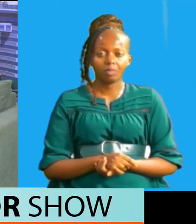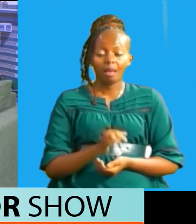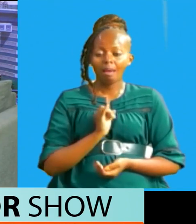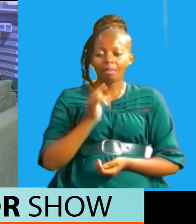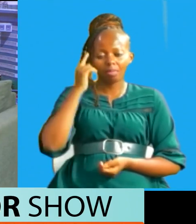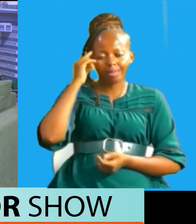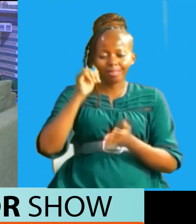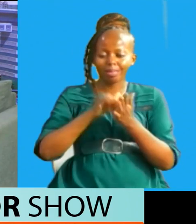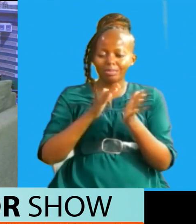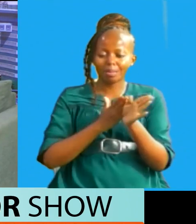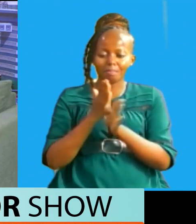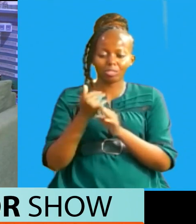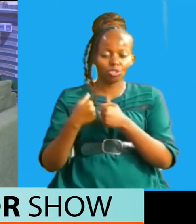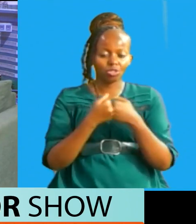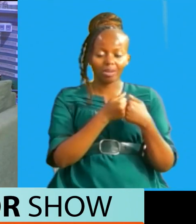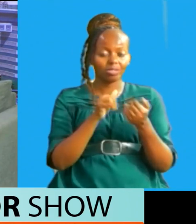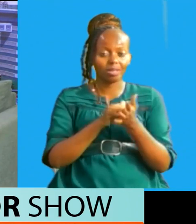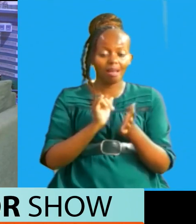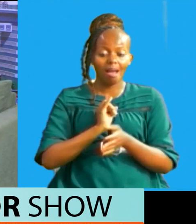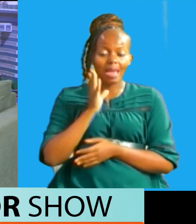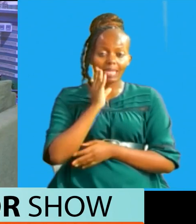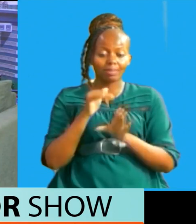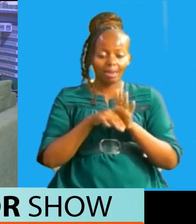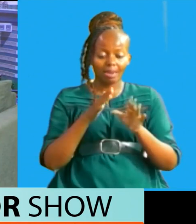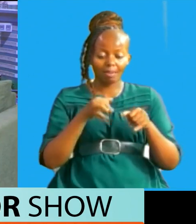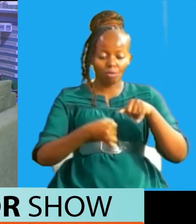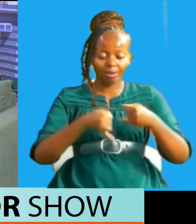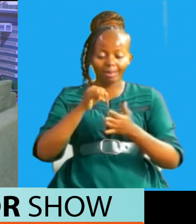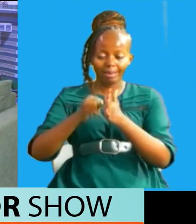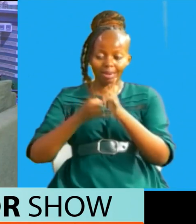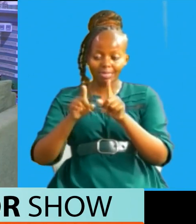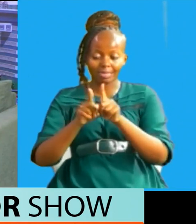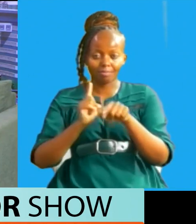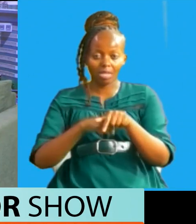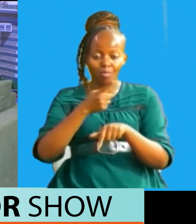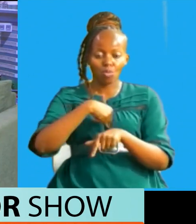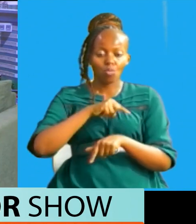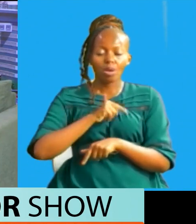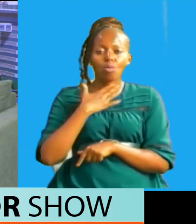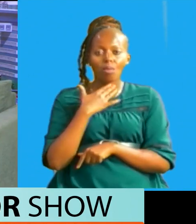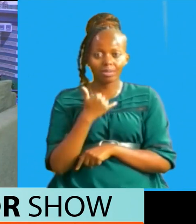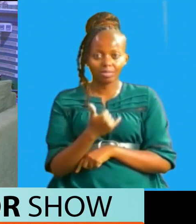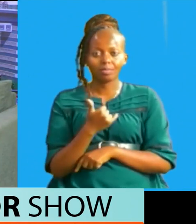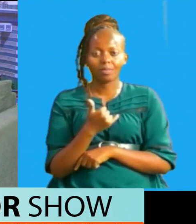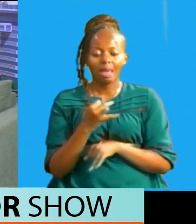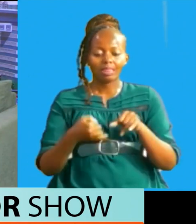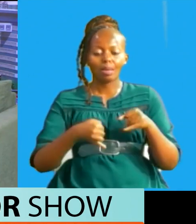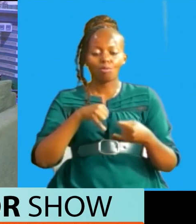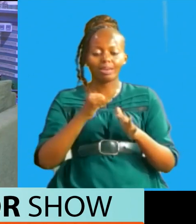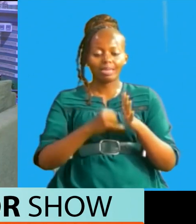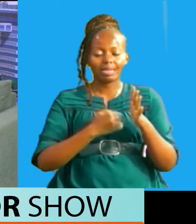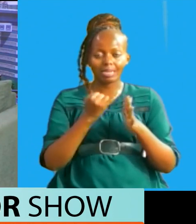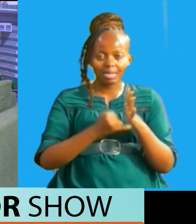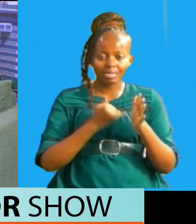those are the main challenges in the industry. And also, we want the modeling industry to be